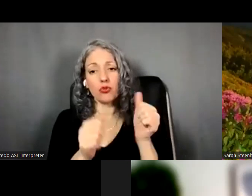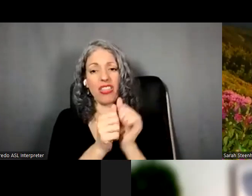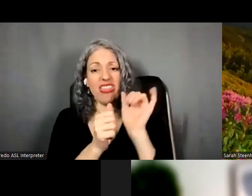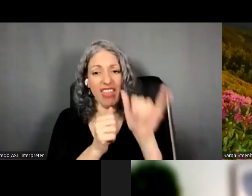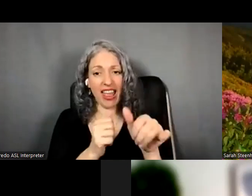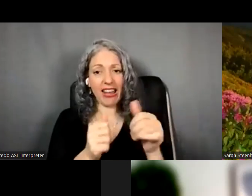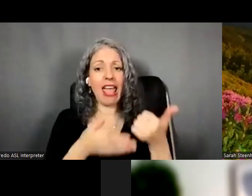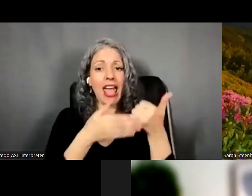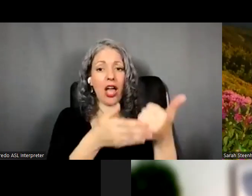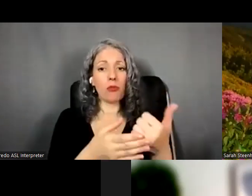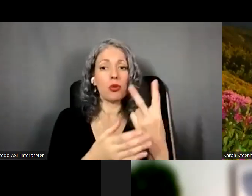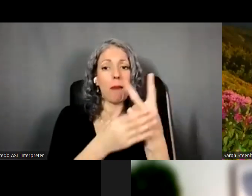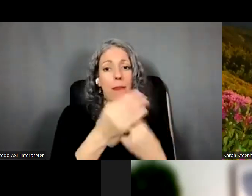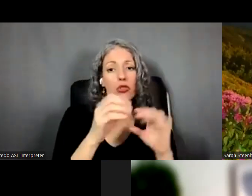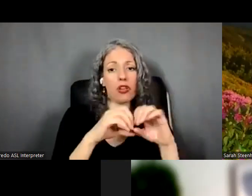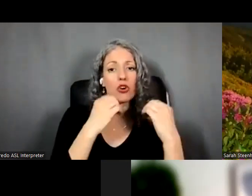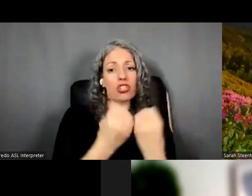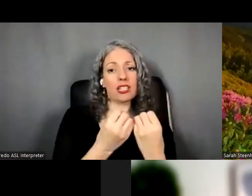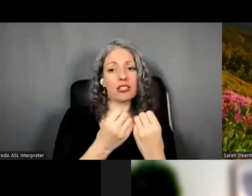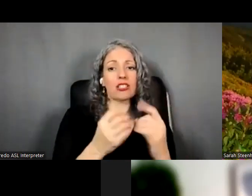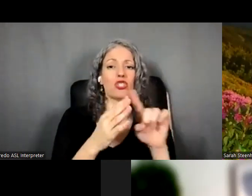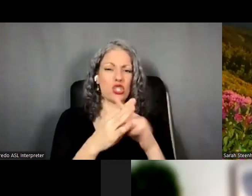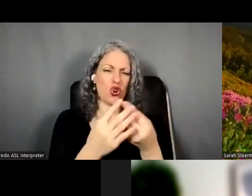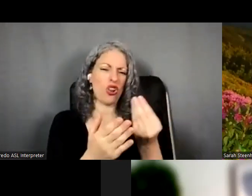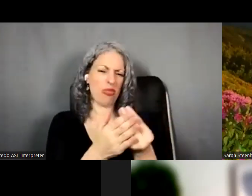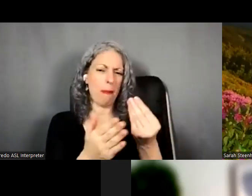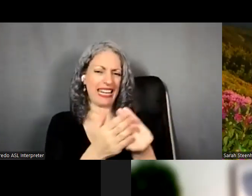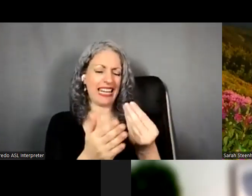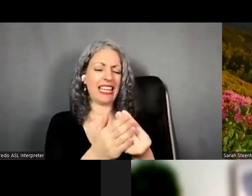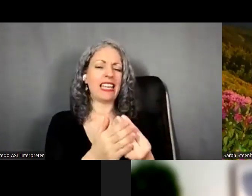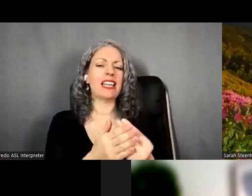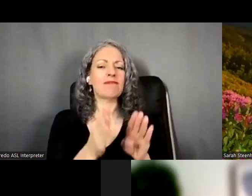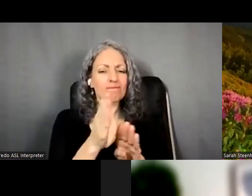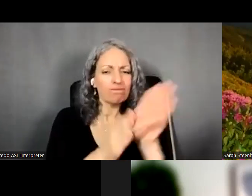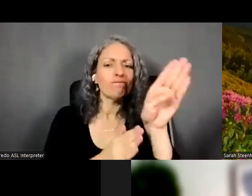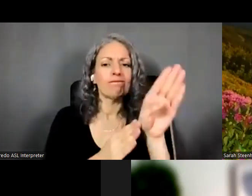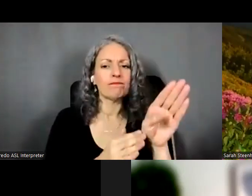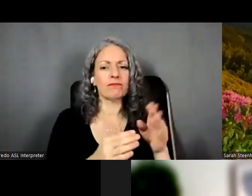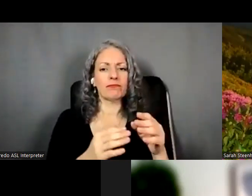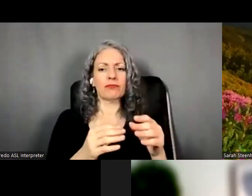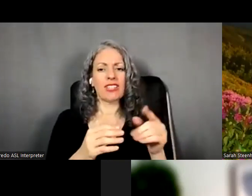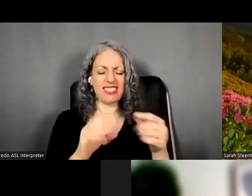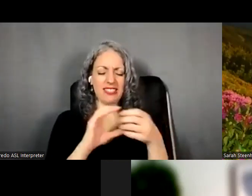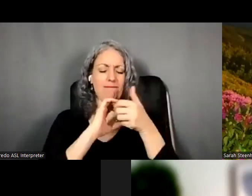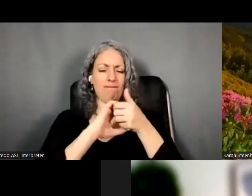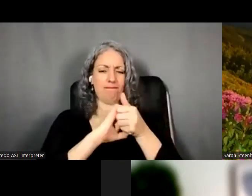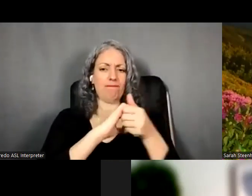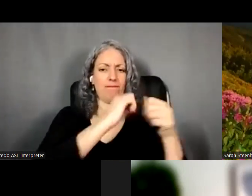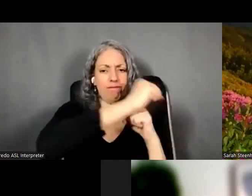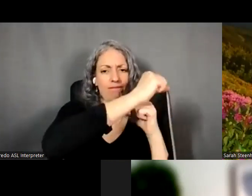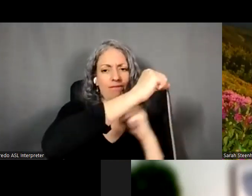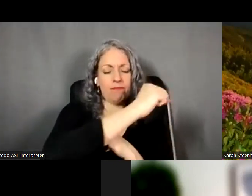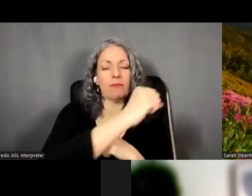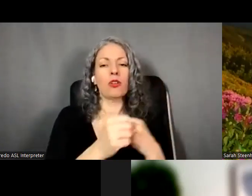of our organizations deal with some of the startup costs, ramping up the initiative, and really kind of cemented that this was a real project, right? We had